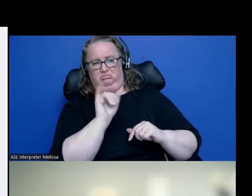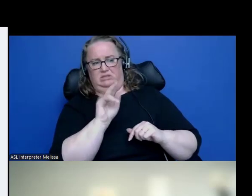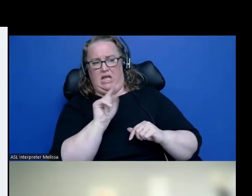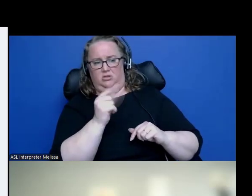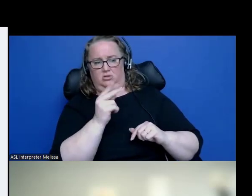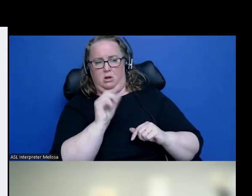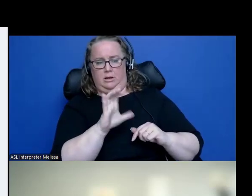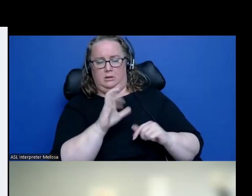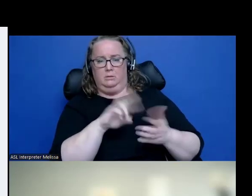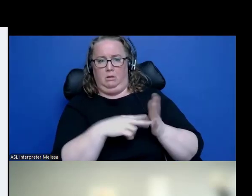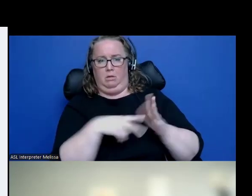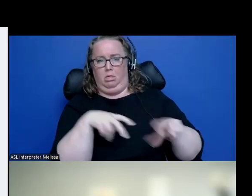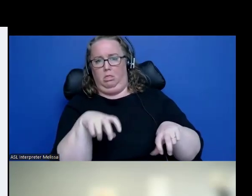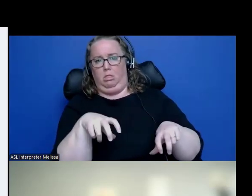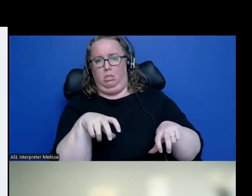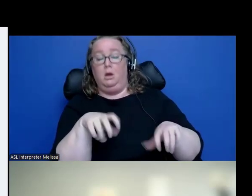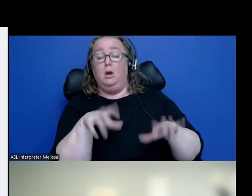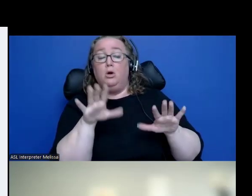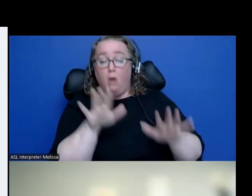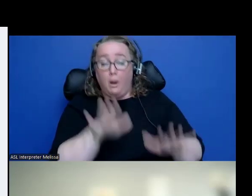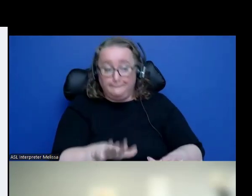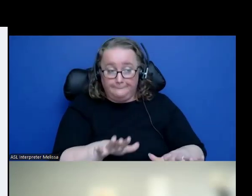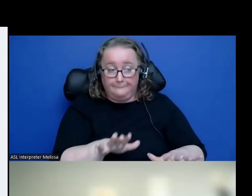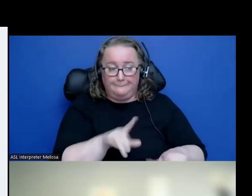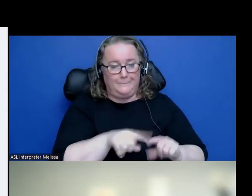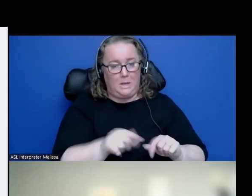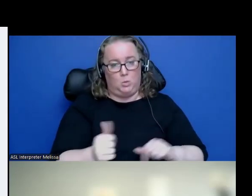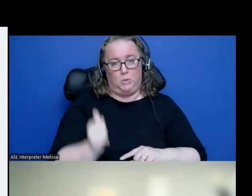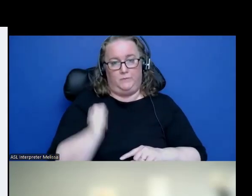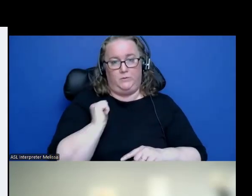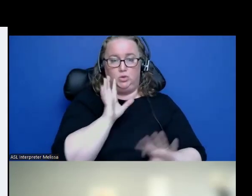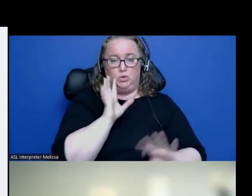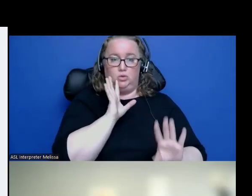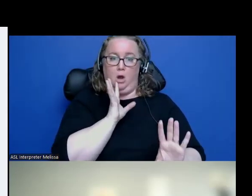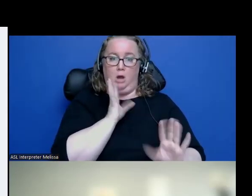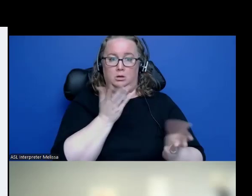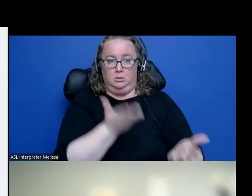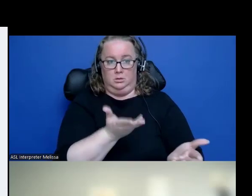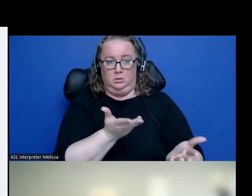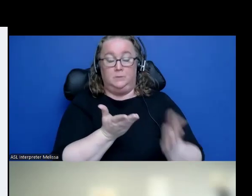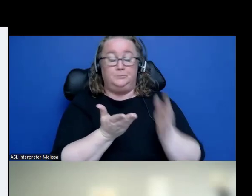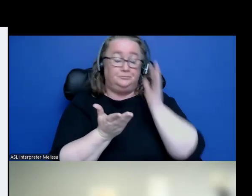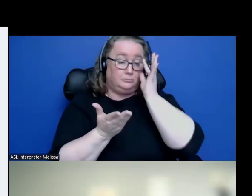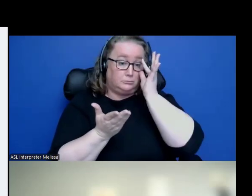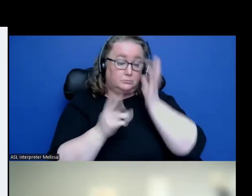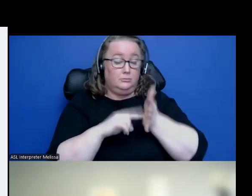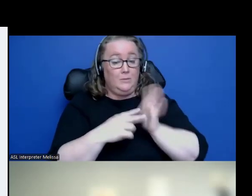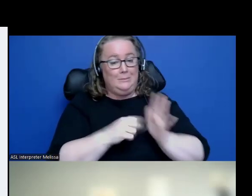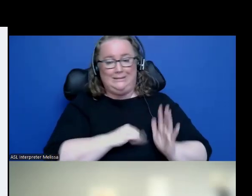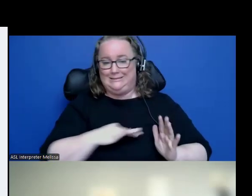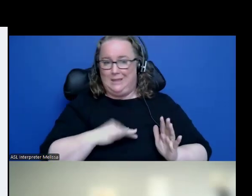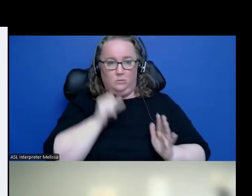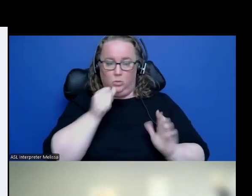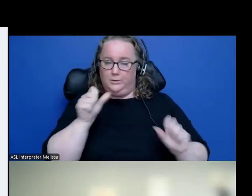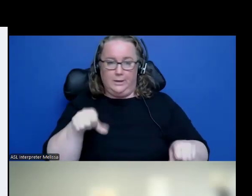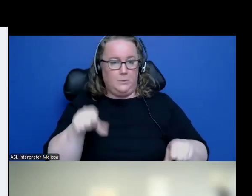but refused to talk. As a result, Bridgewater staff couldn't complete the intake